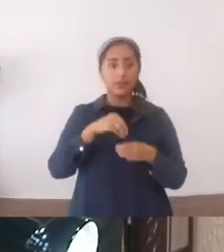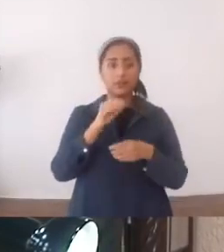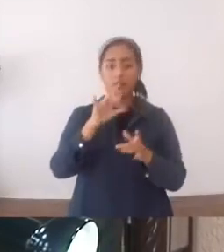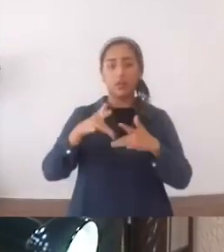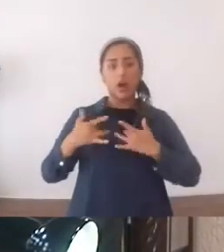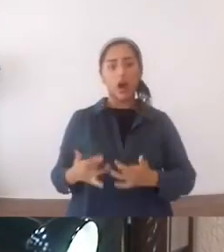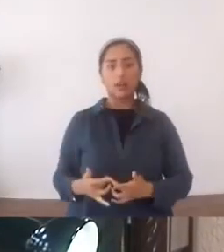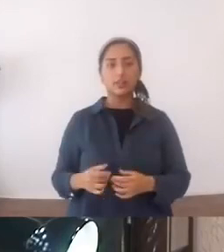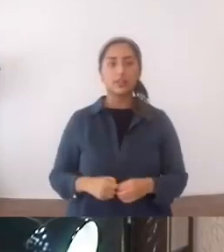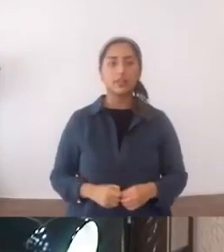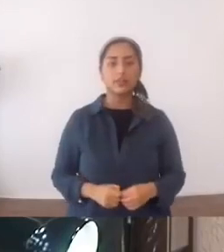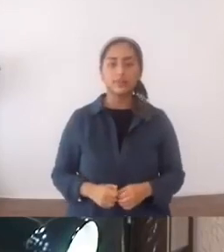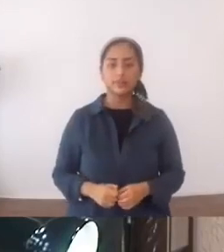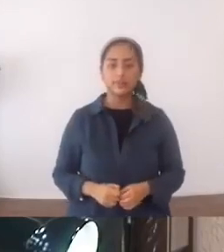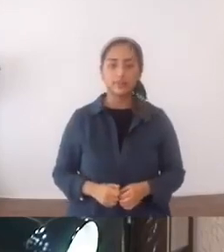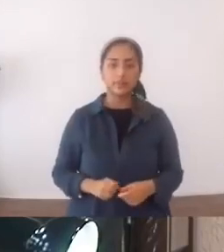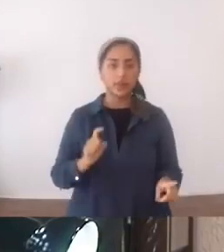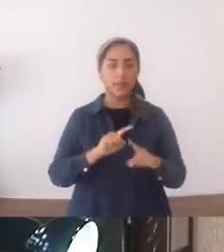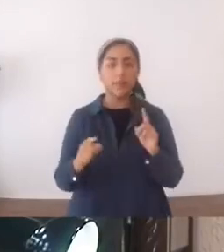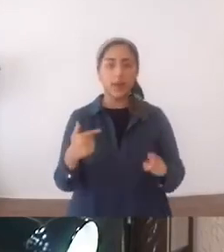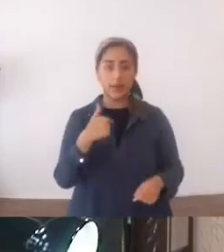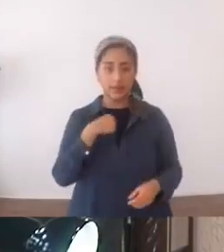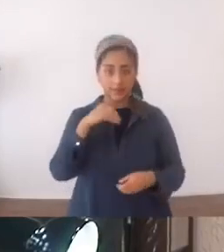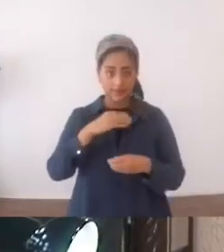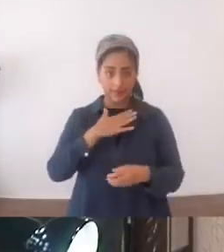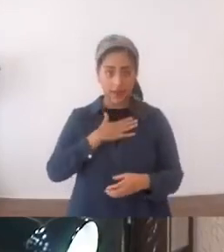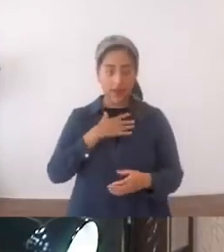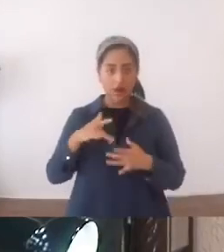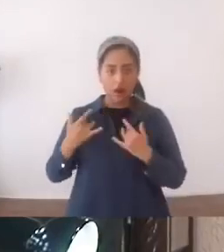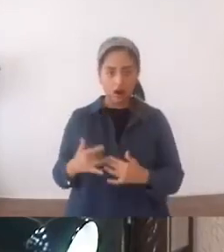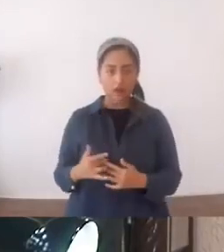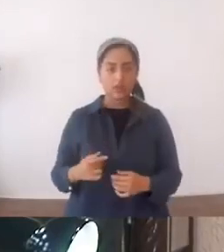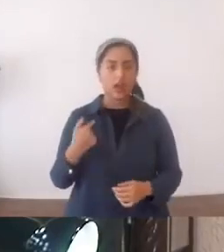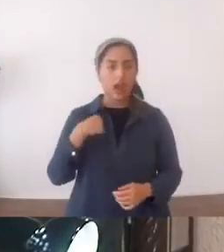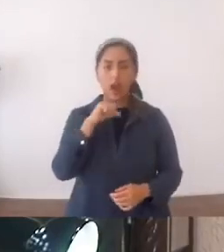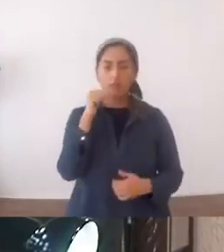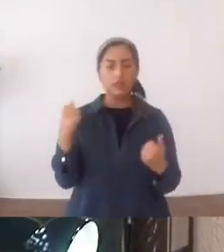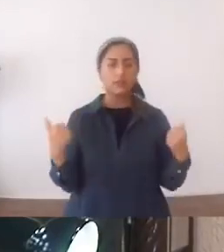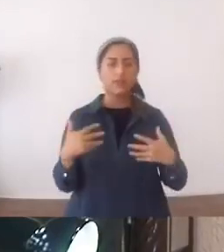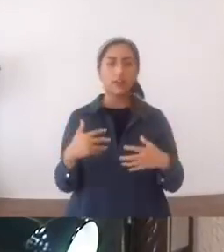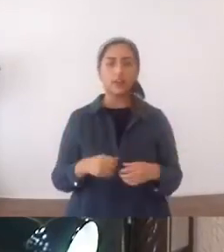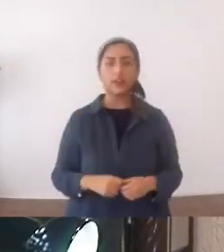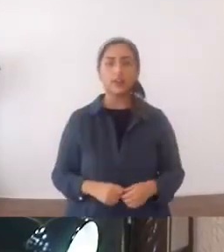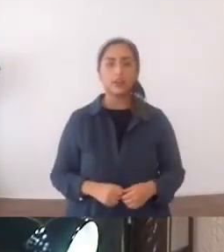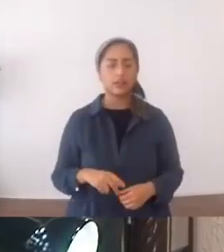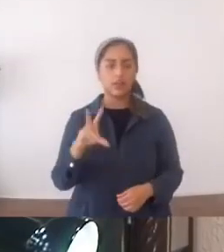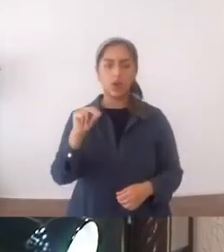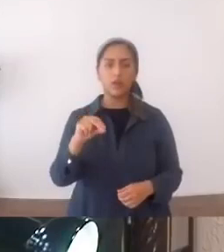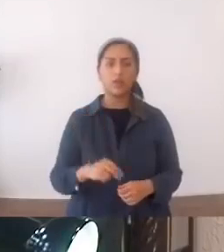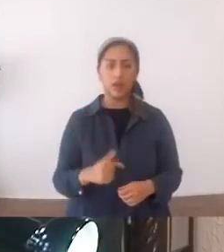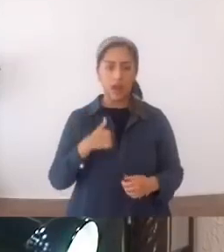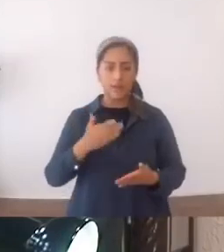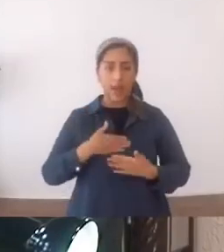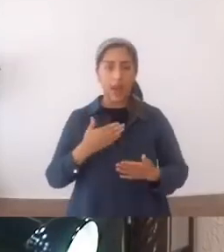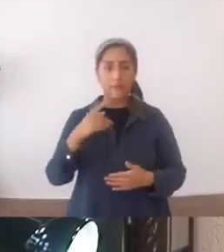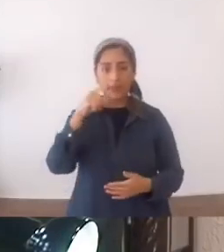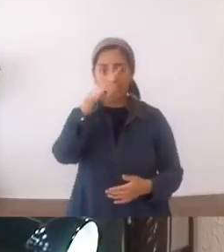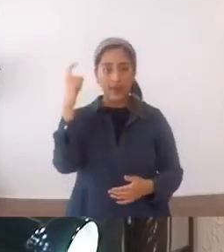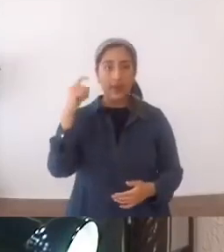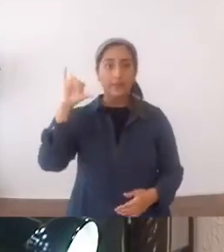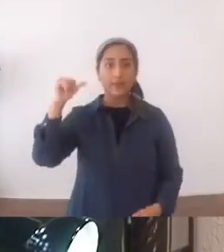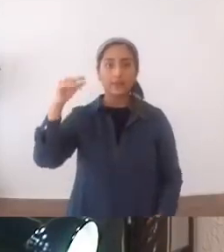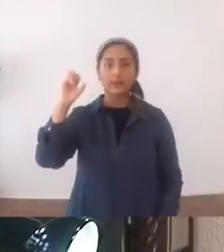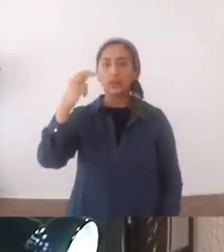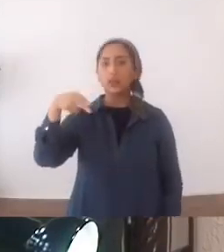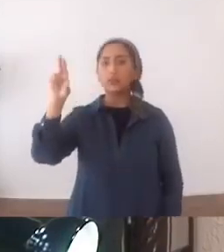sé qué sientas tú en tu corazón, I don't know what you feel in your heart, pero yo en mi corazón but in no my tengo heart, miedo. I'm not No, afraid.